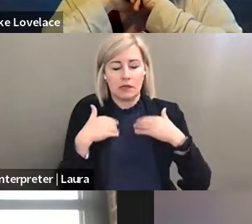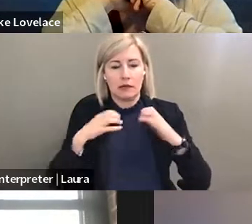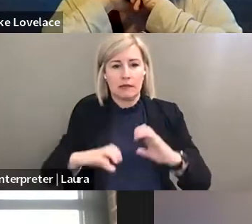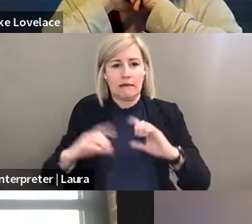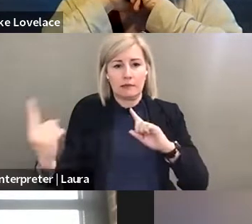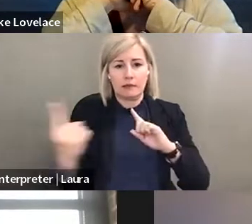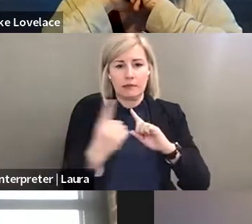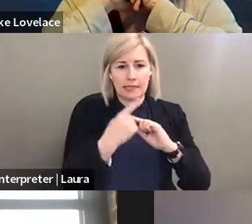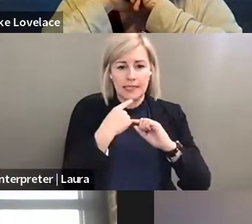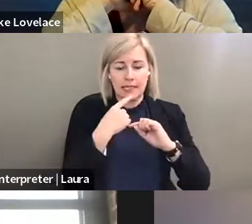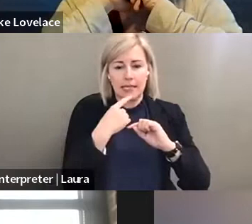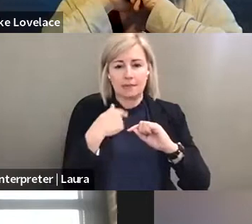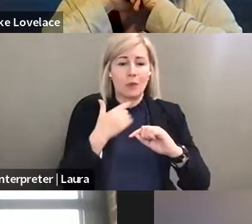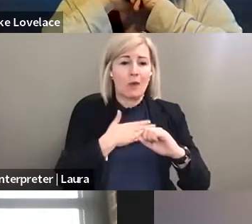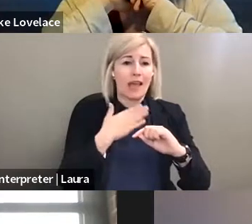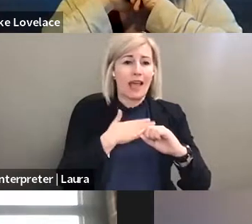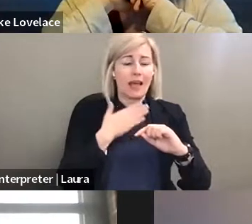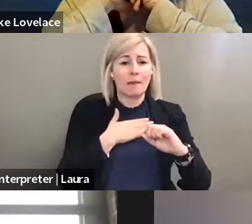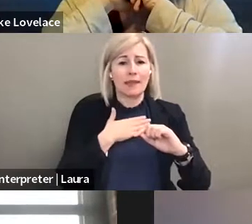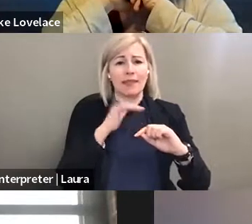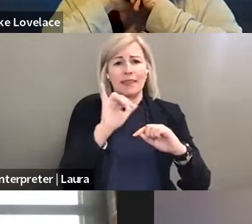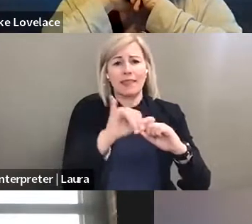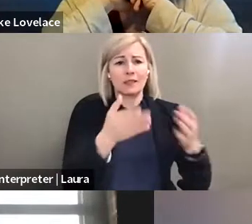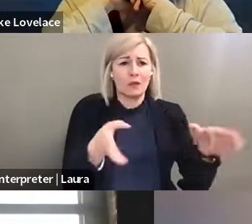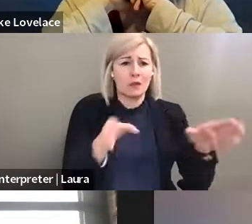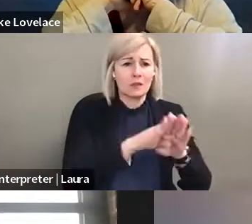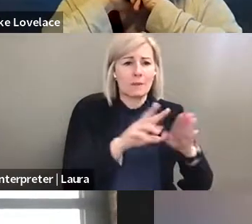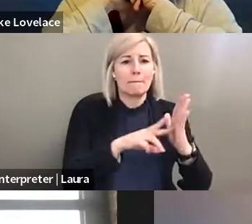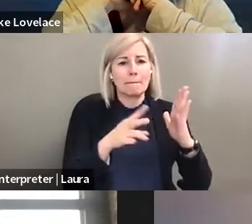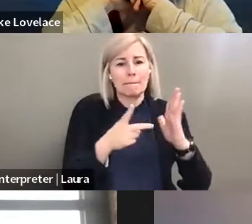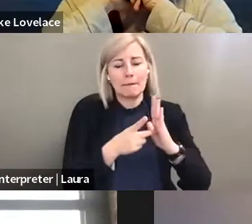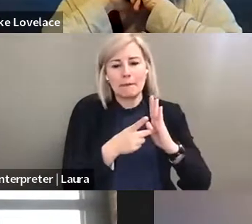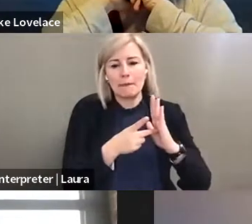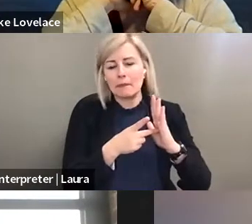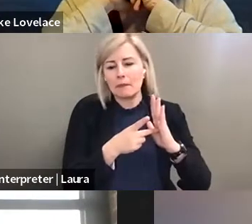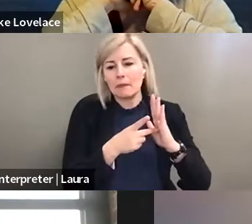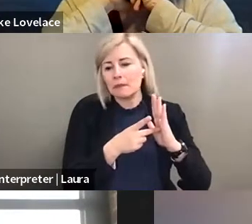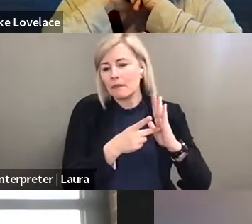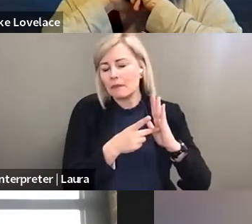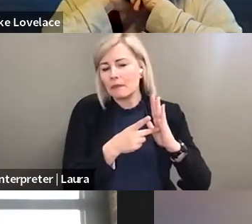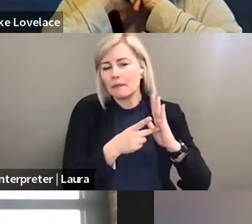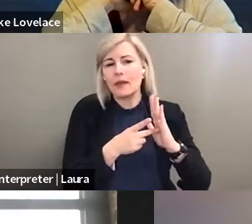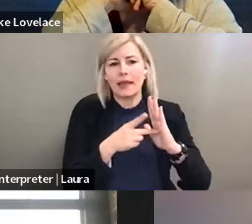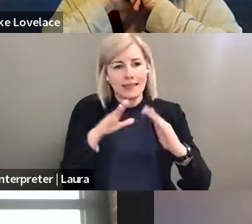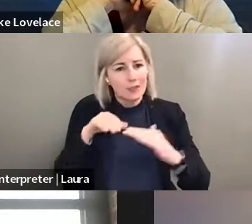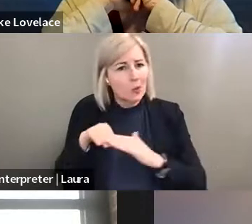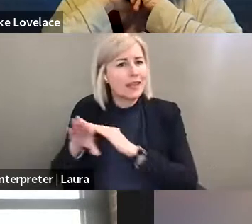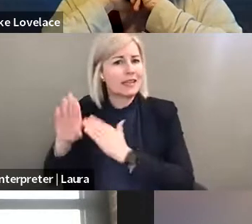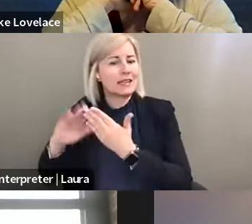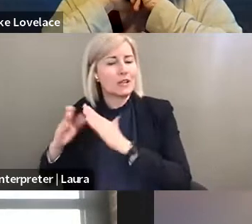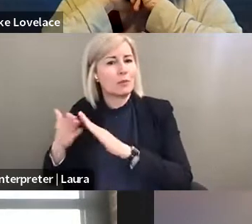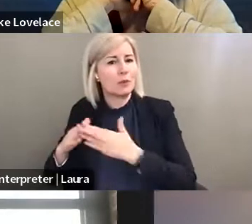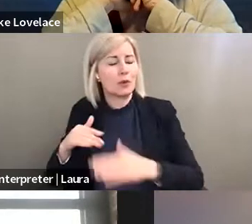say, well, I'm so happy the Glenwood Resource Center is closing. That means I get to go in the community. And I